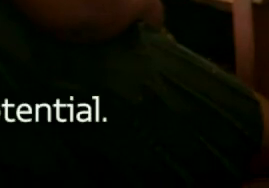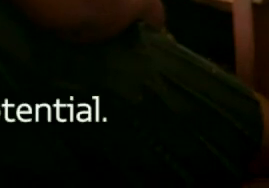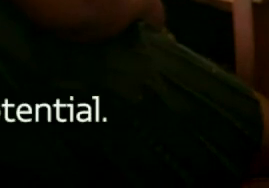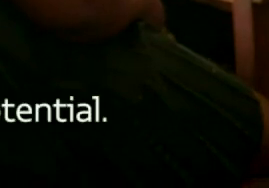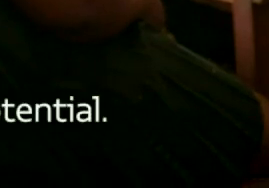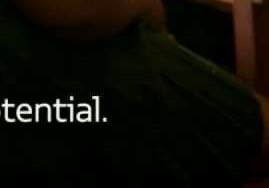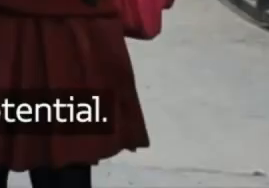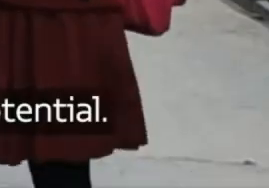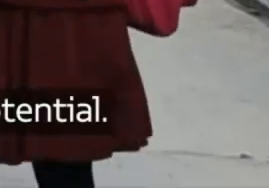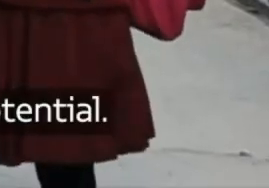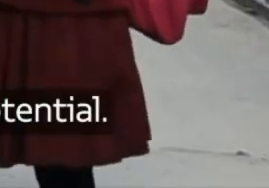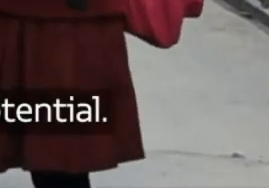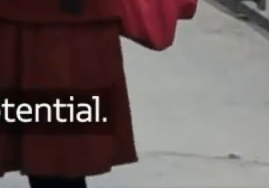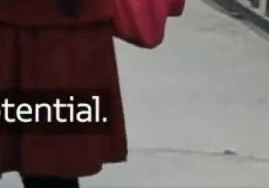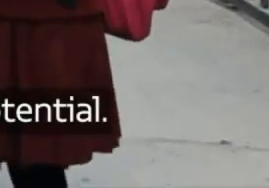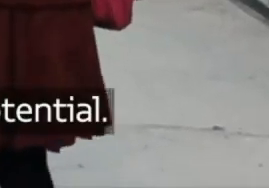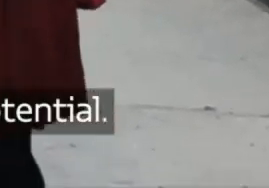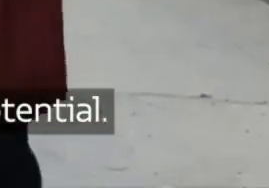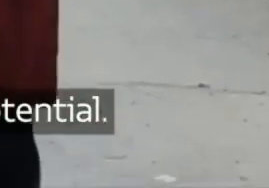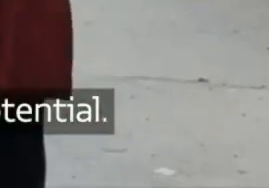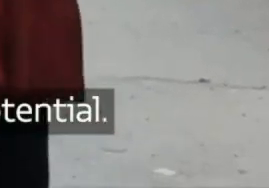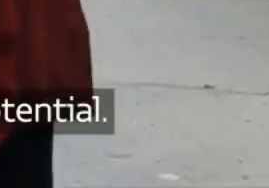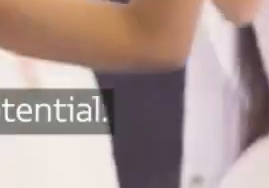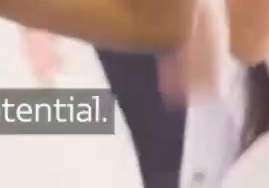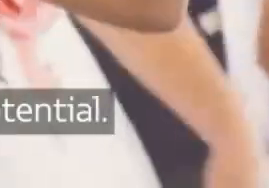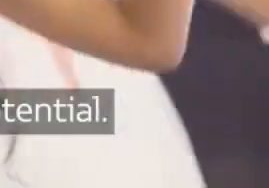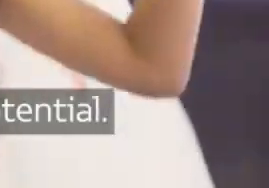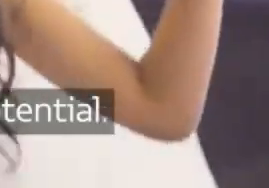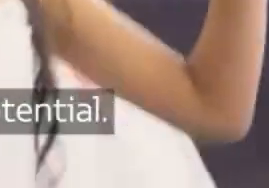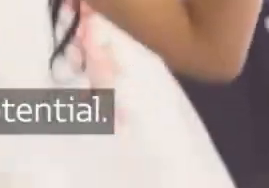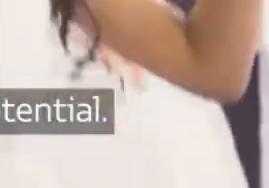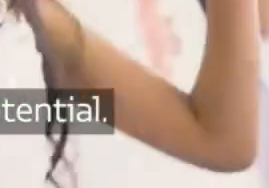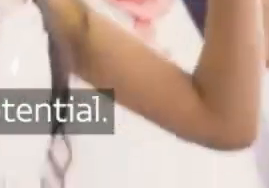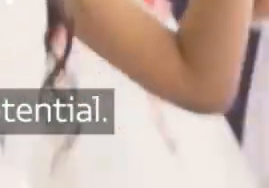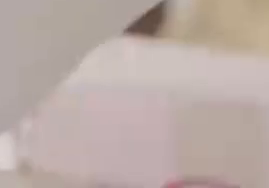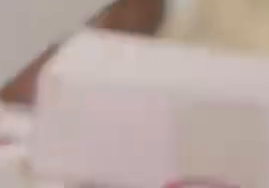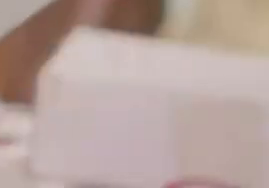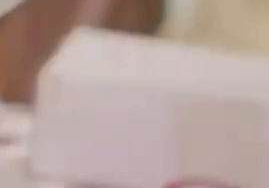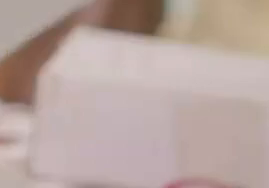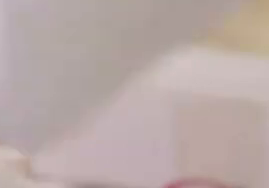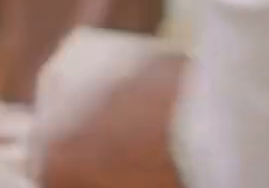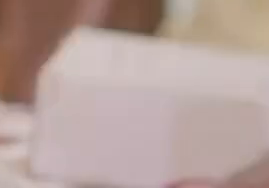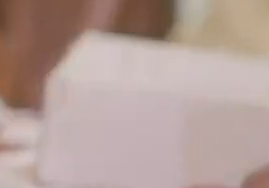all, and every child has the chance to reach their full potential.